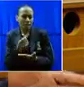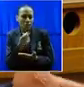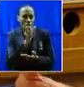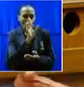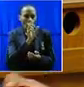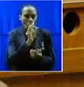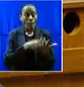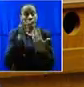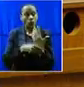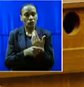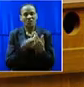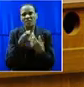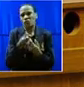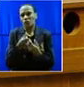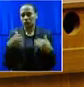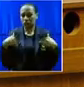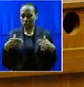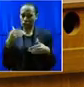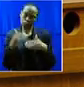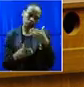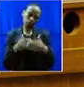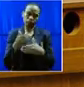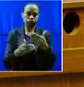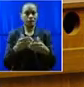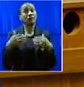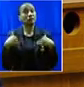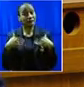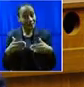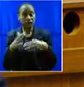have already started and they are already in construction.